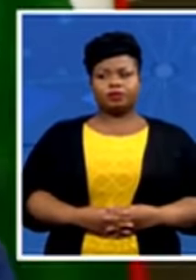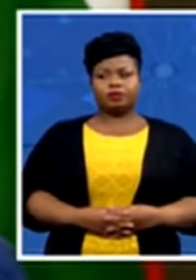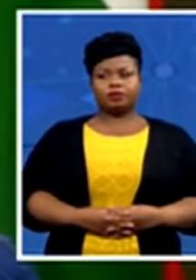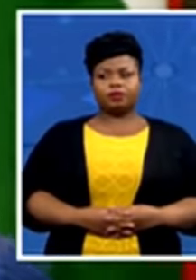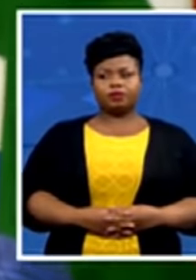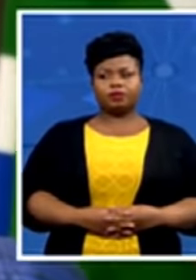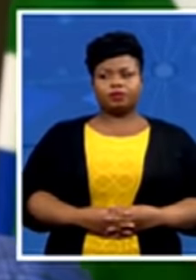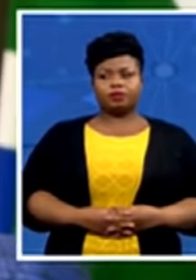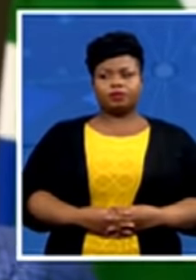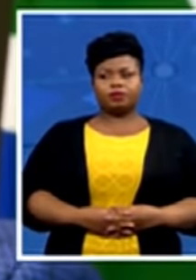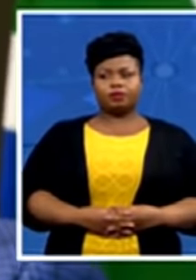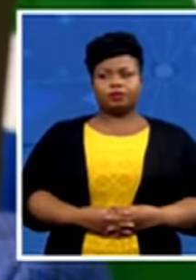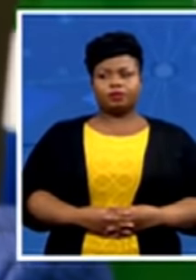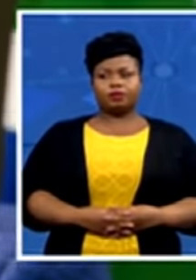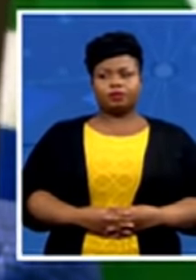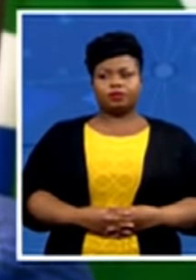done?